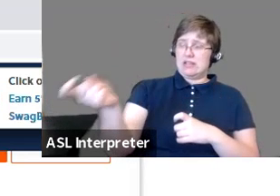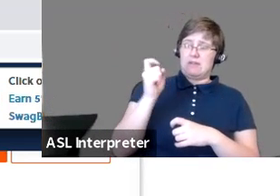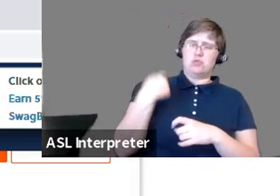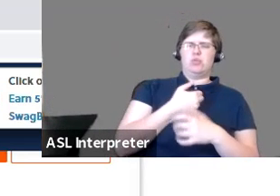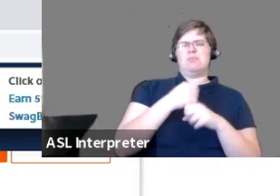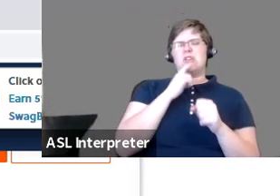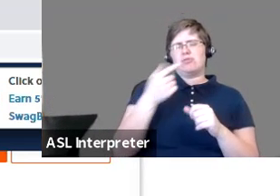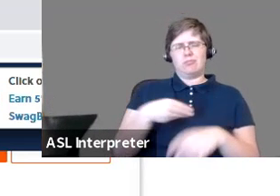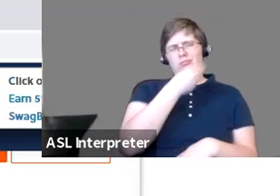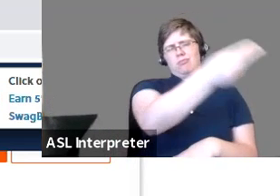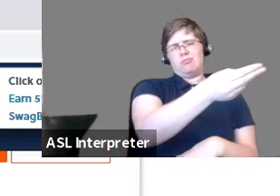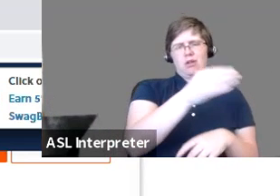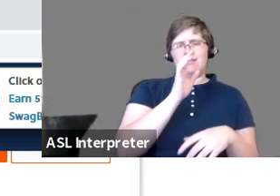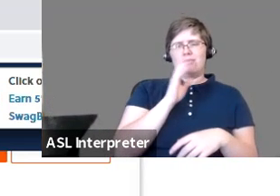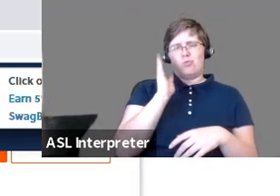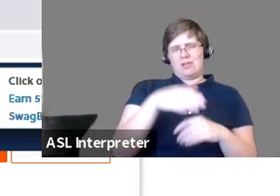sure that they get to our panelists. So